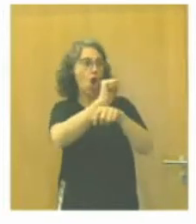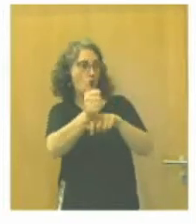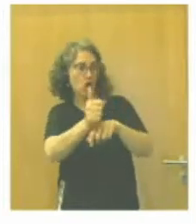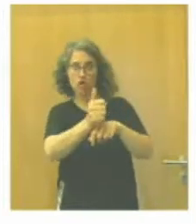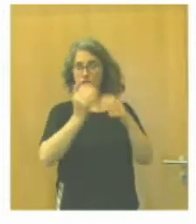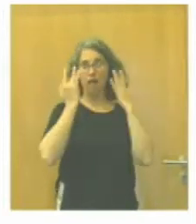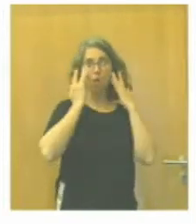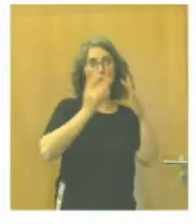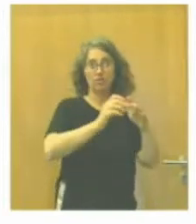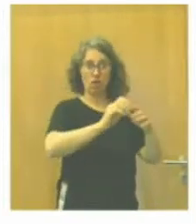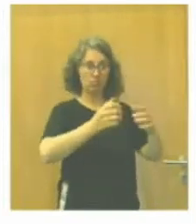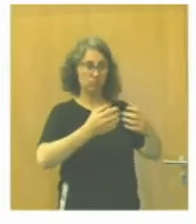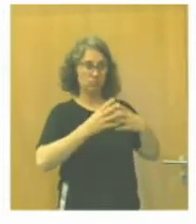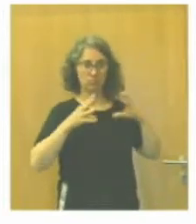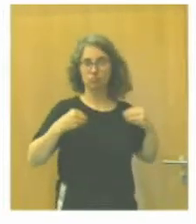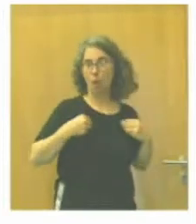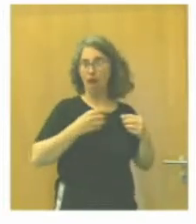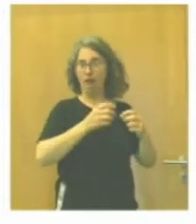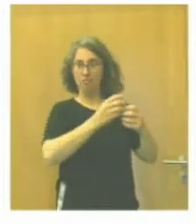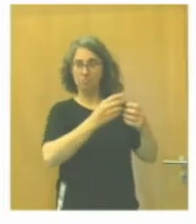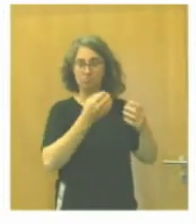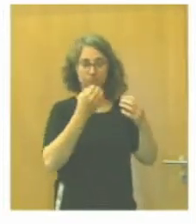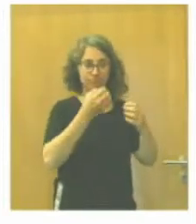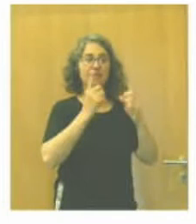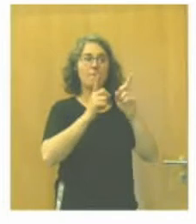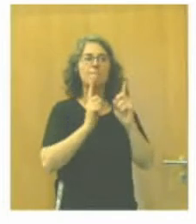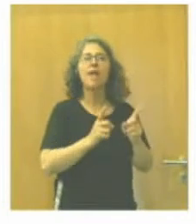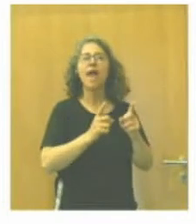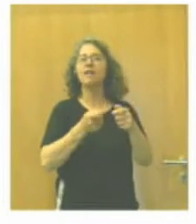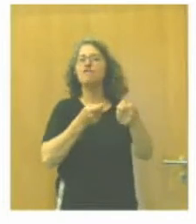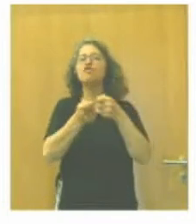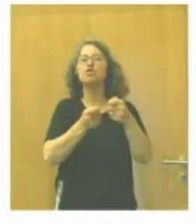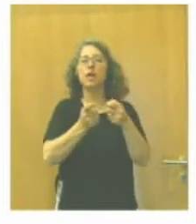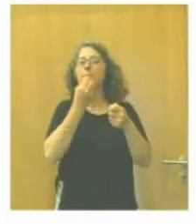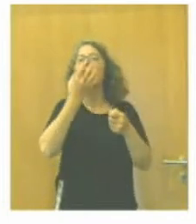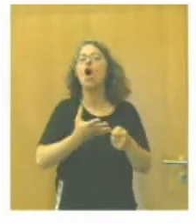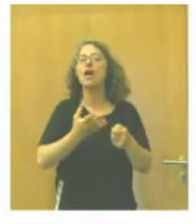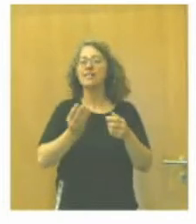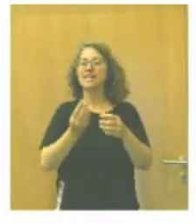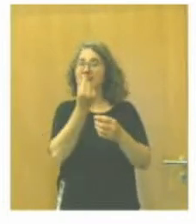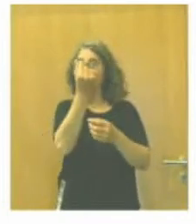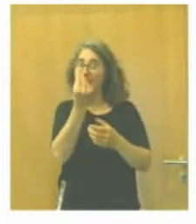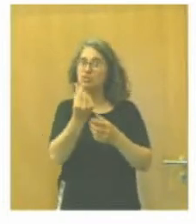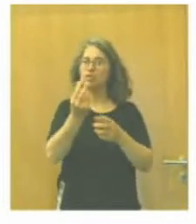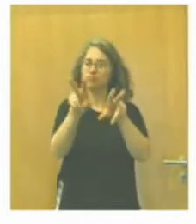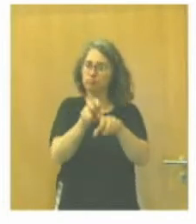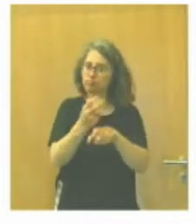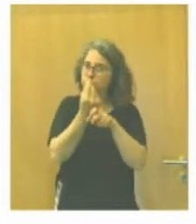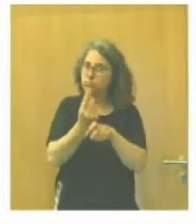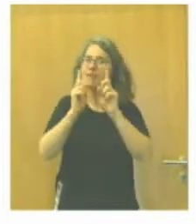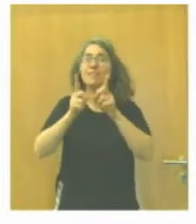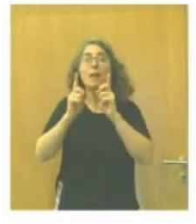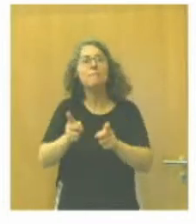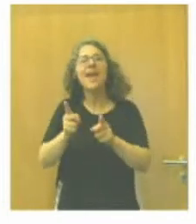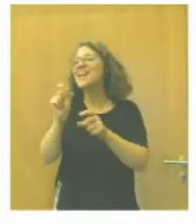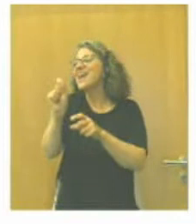on income, and that has an influence on people's working productivity. So we measure that whole